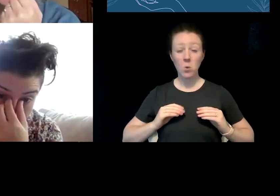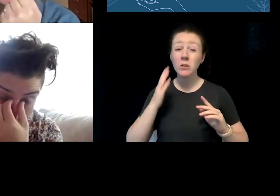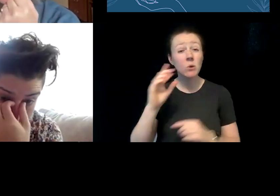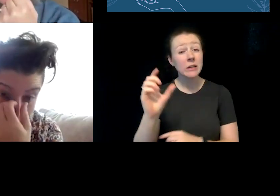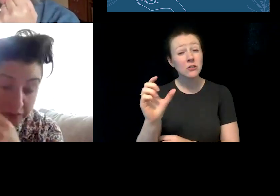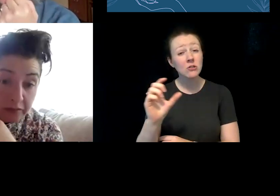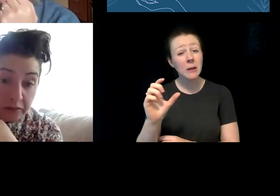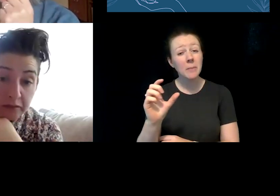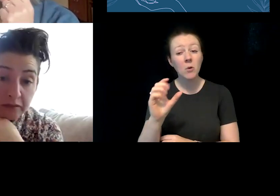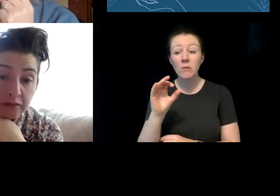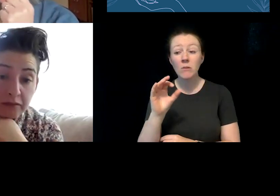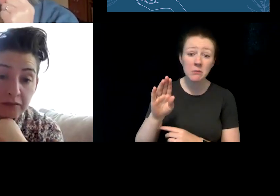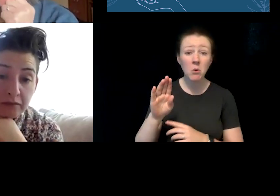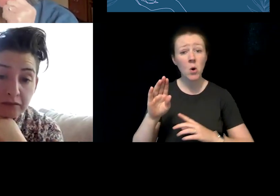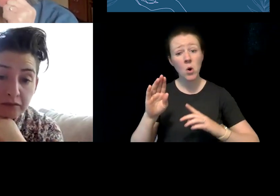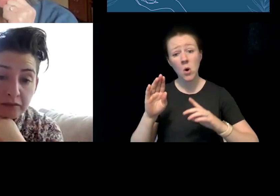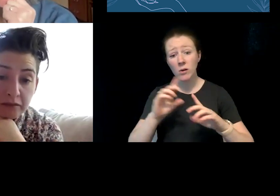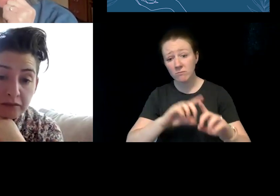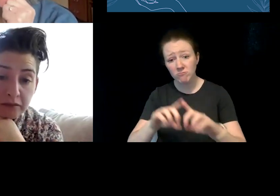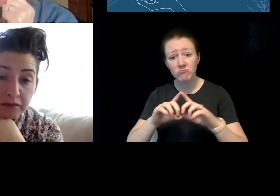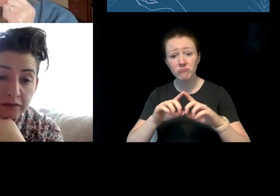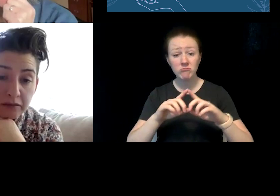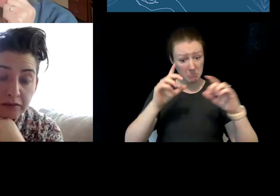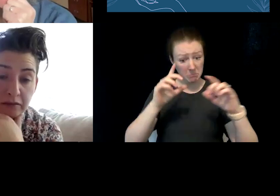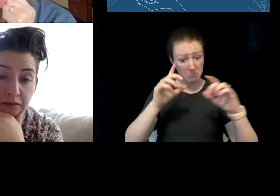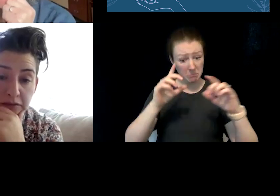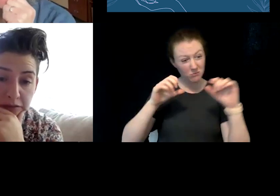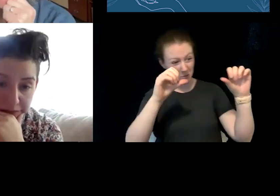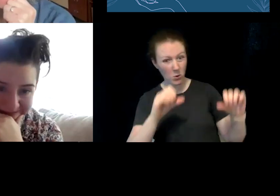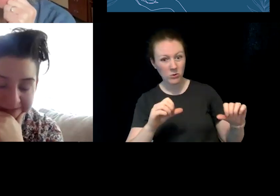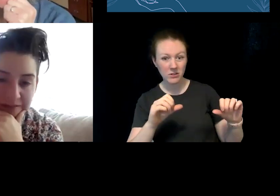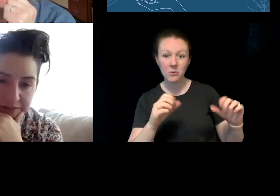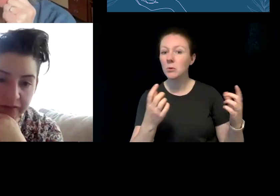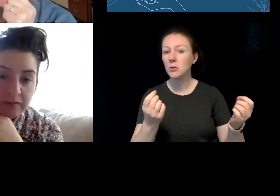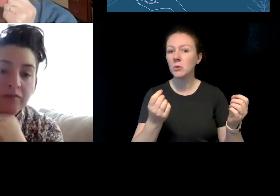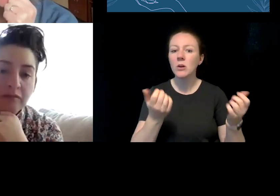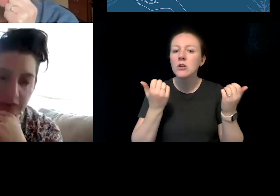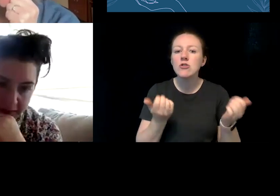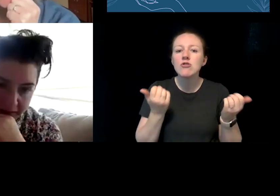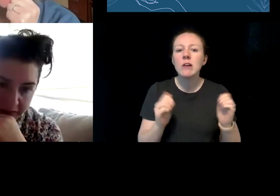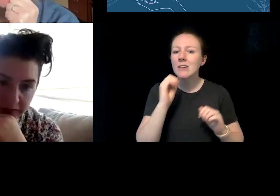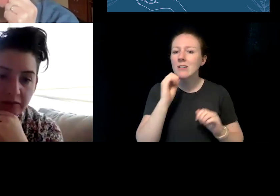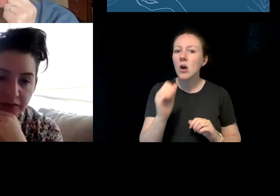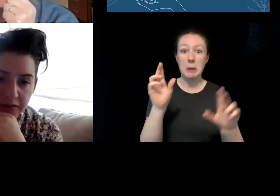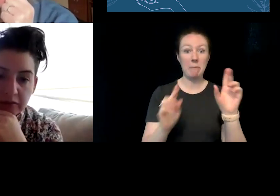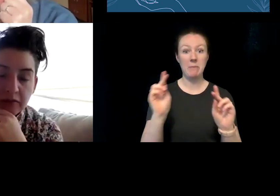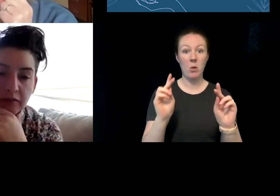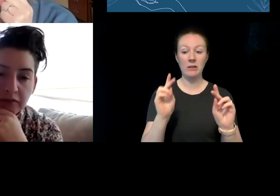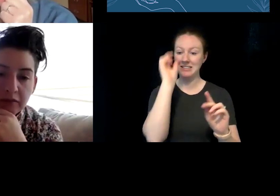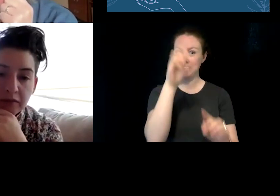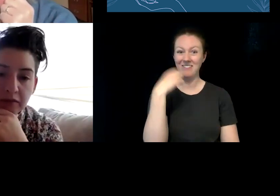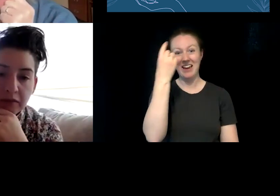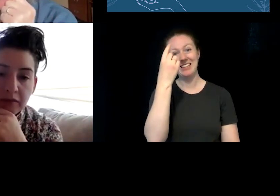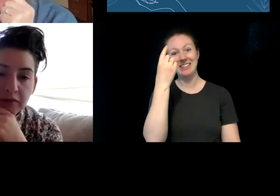you know, one thing, something that we did is like, let's try not to even have people in those pictures,